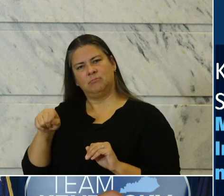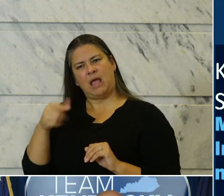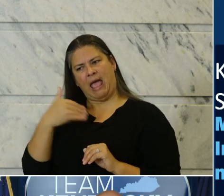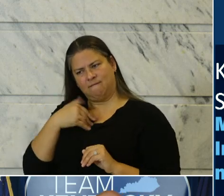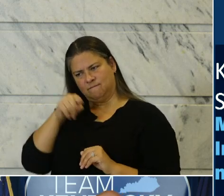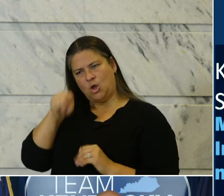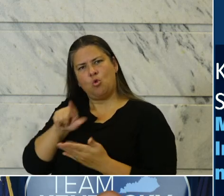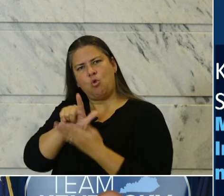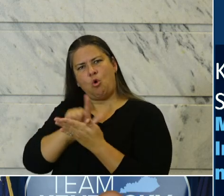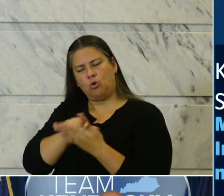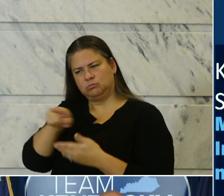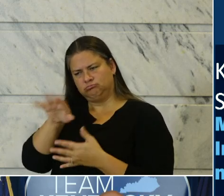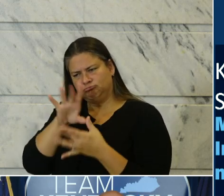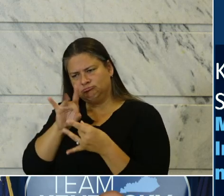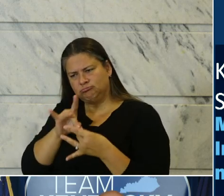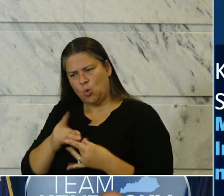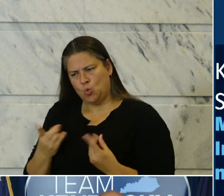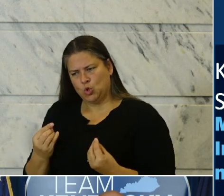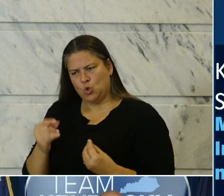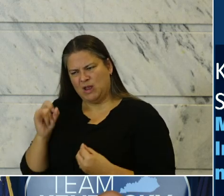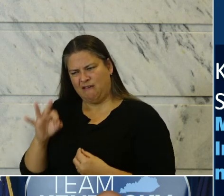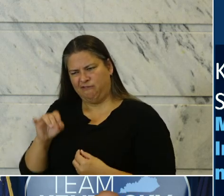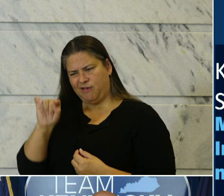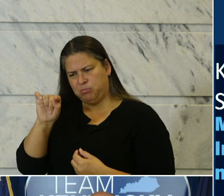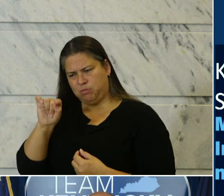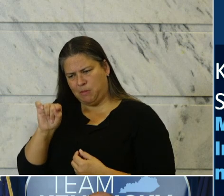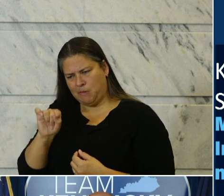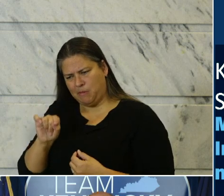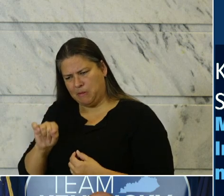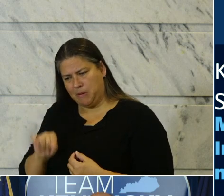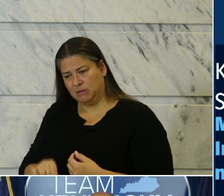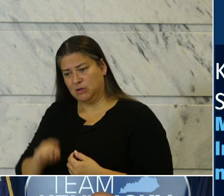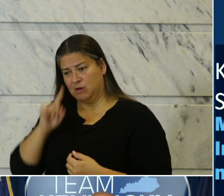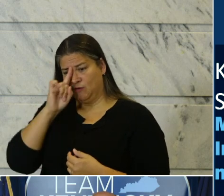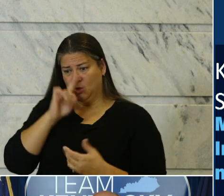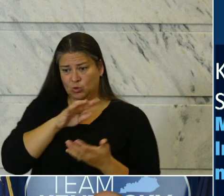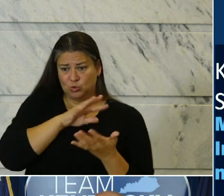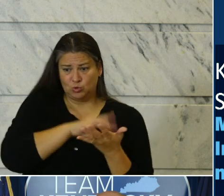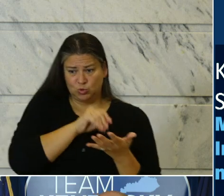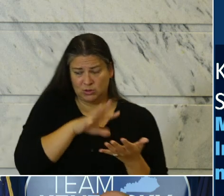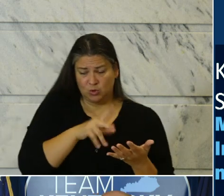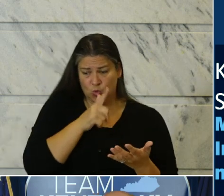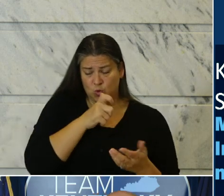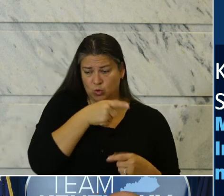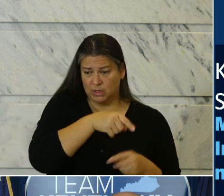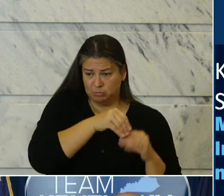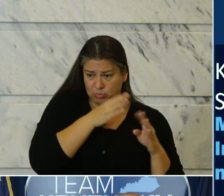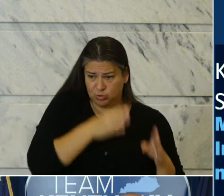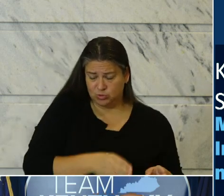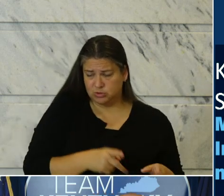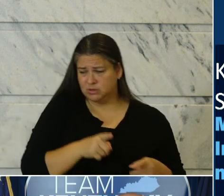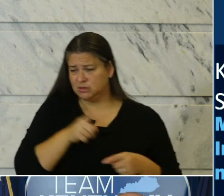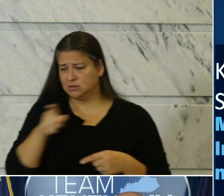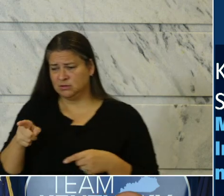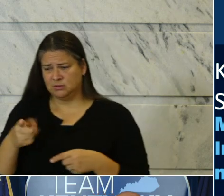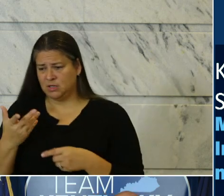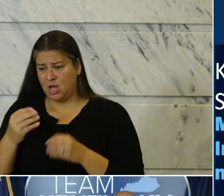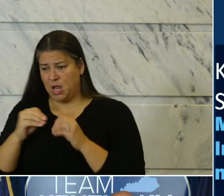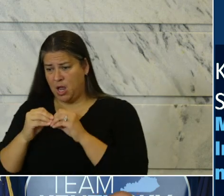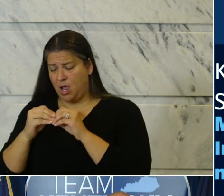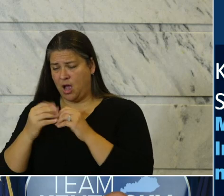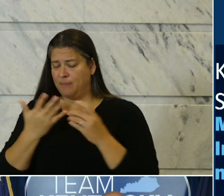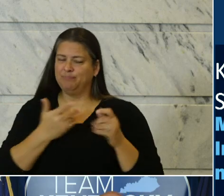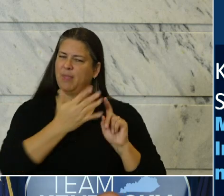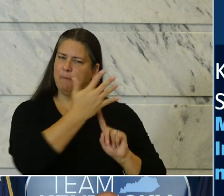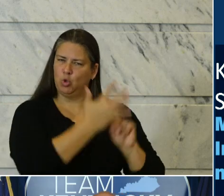superintendents can decide whether to have their students in person, virtual only, or hybrid instruction. And there are instructions and guidelines down